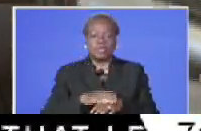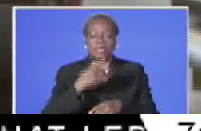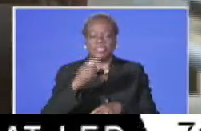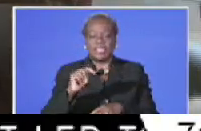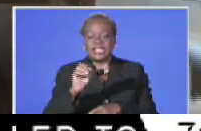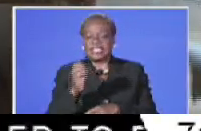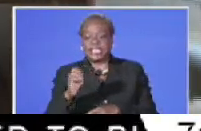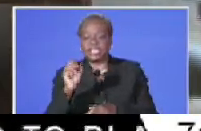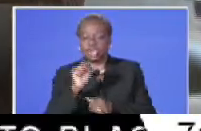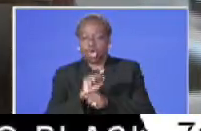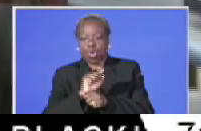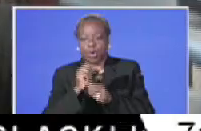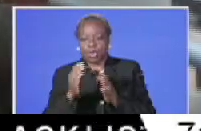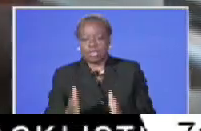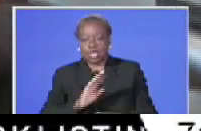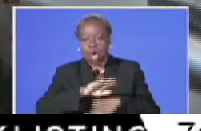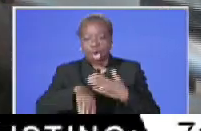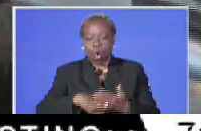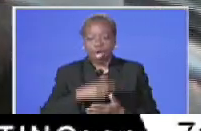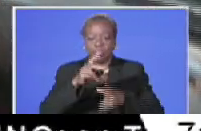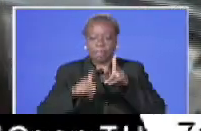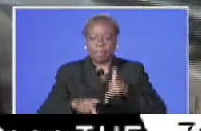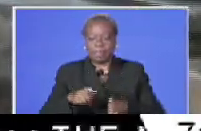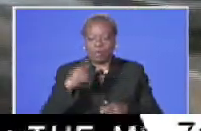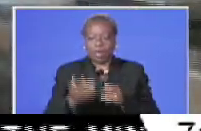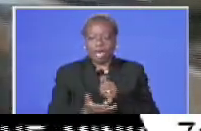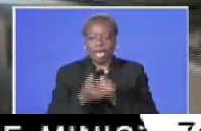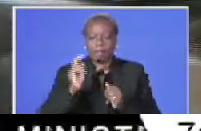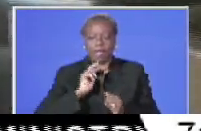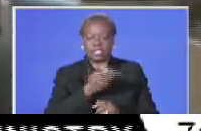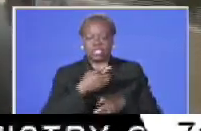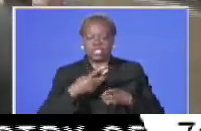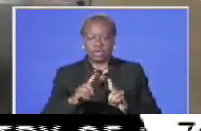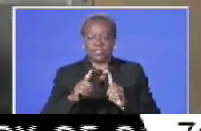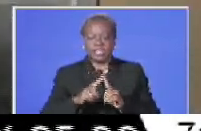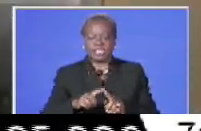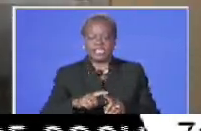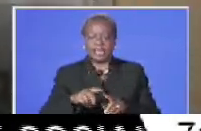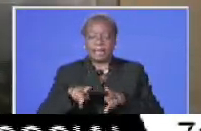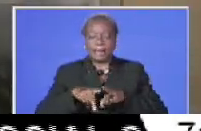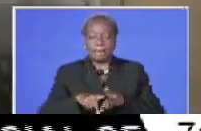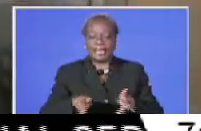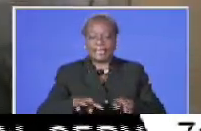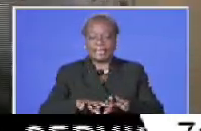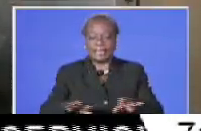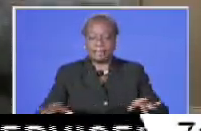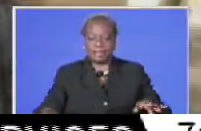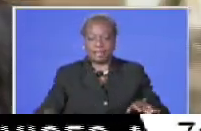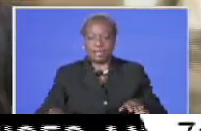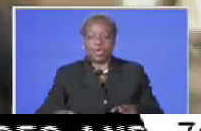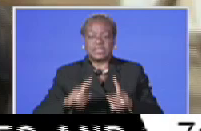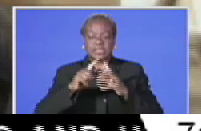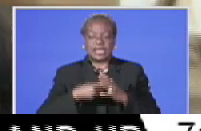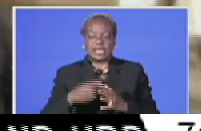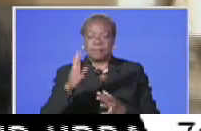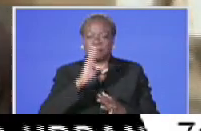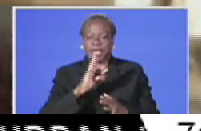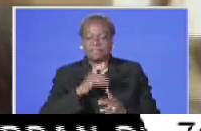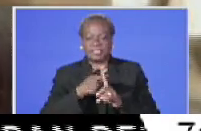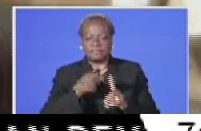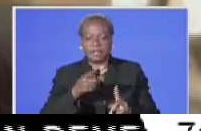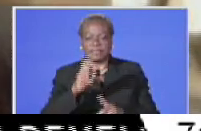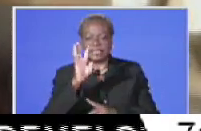pandemic and our lockdown. Early this morning, we started serving a breakfast menu from 6 right up